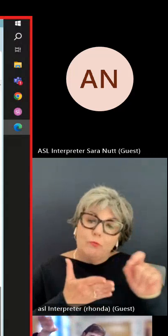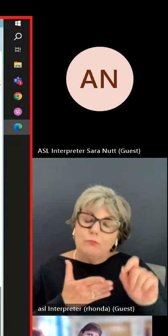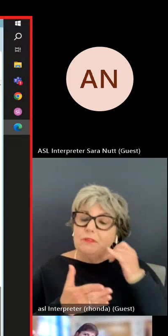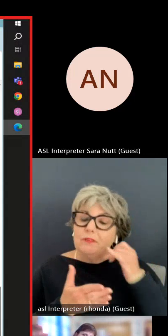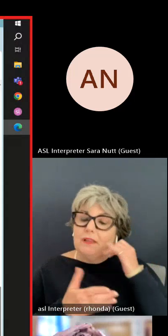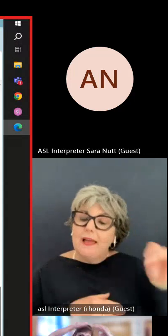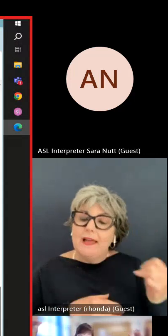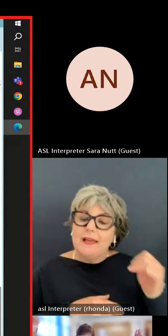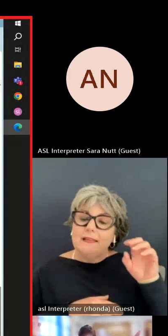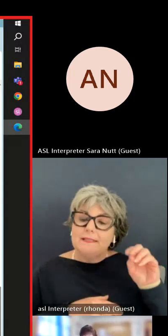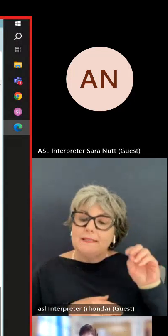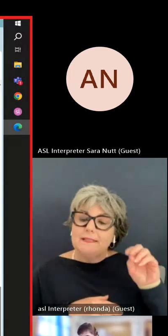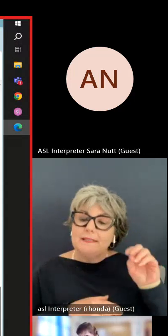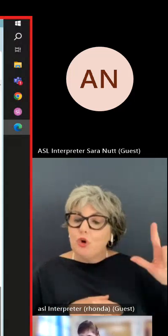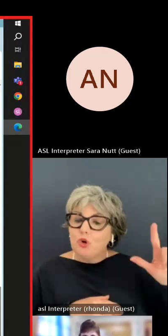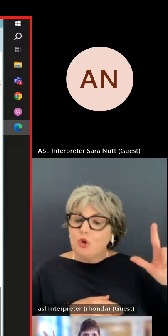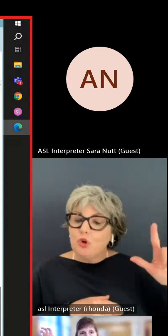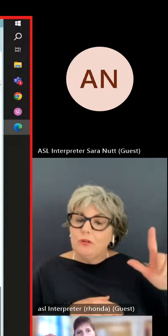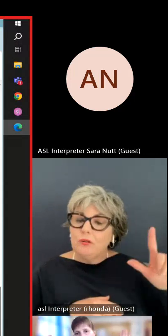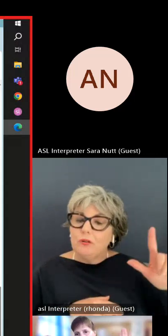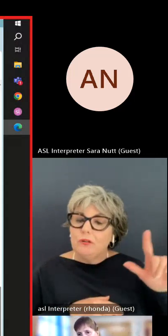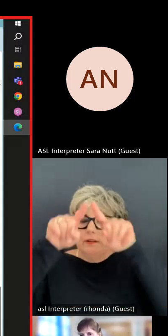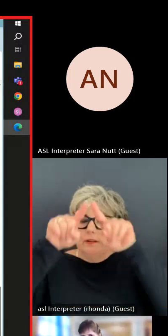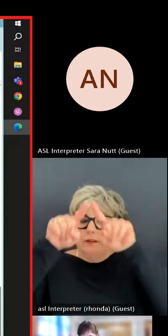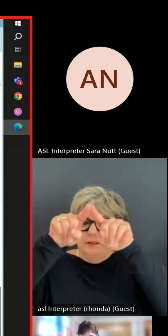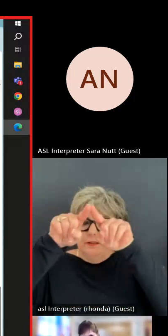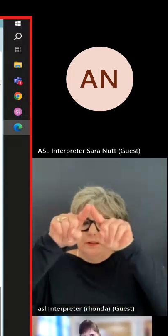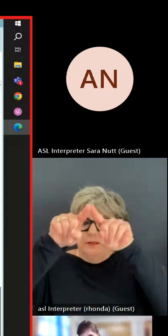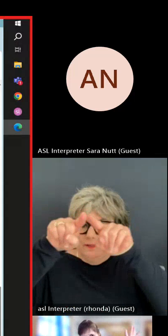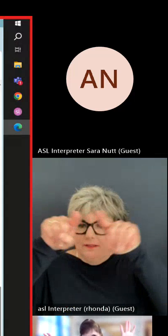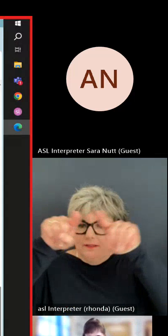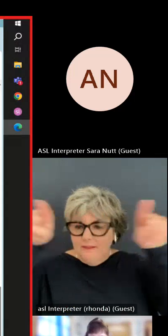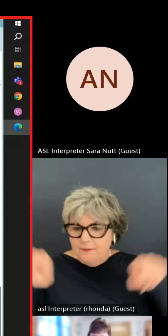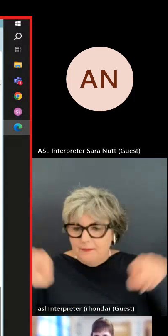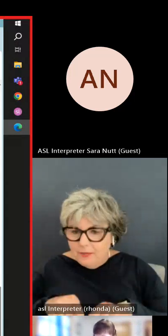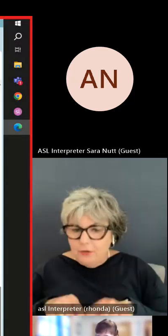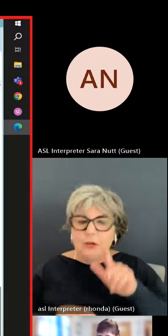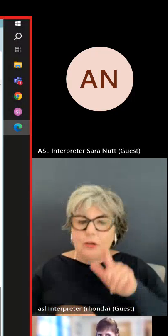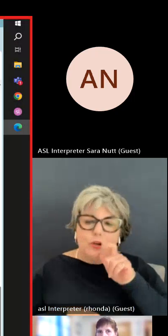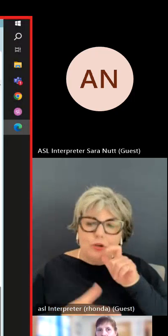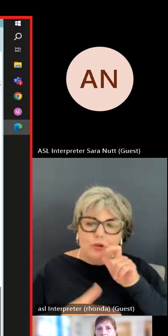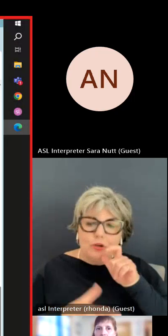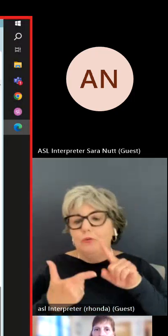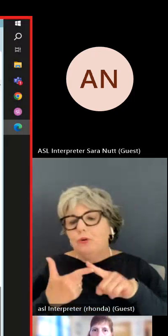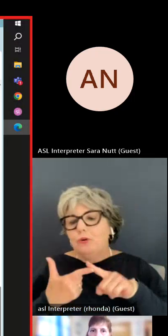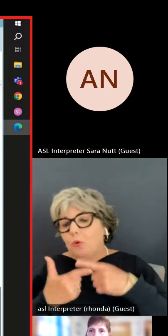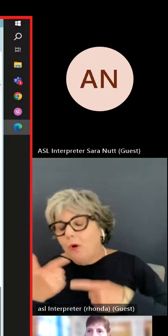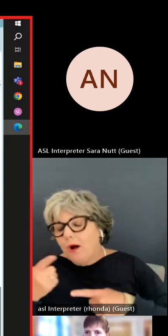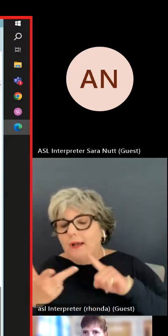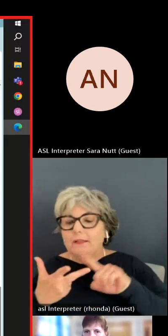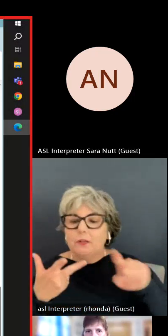before, with the inverted pyramid and the who, what, when, where, why type of thing?